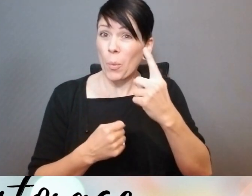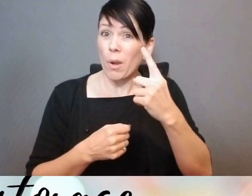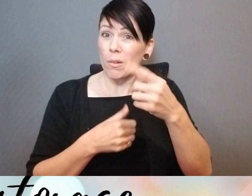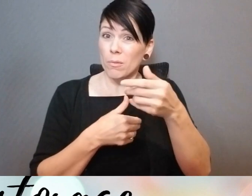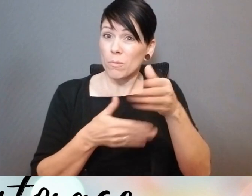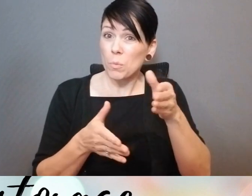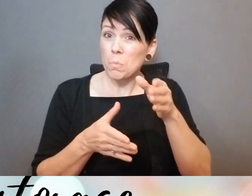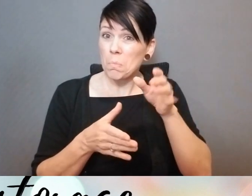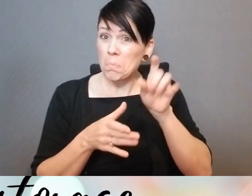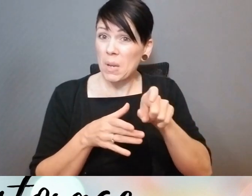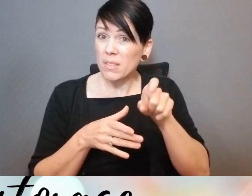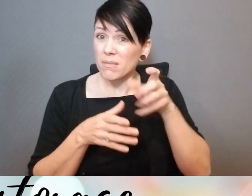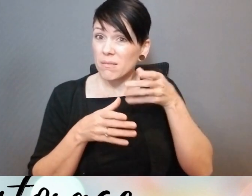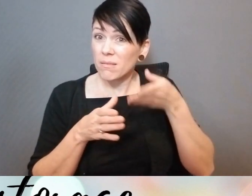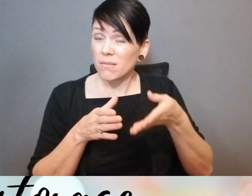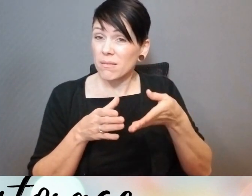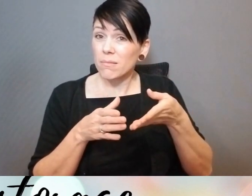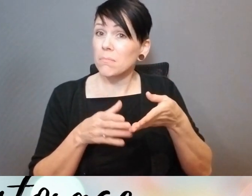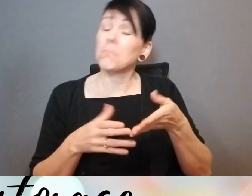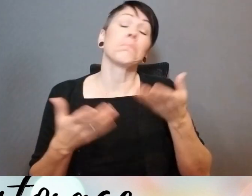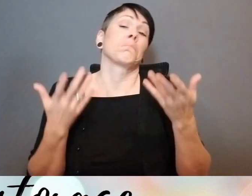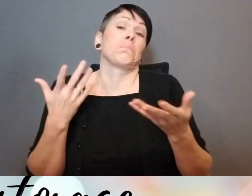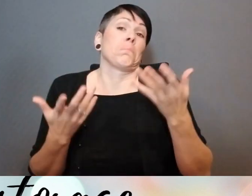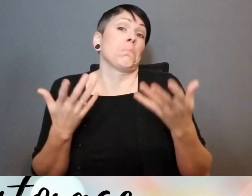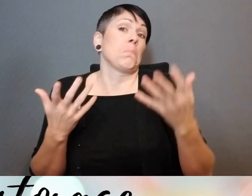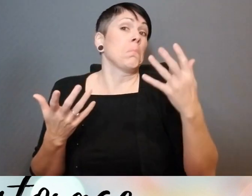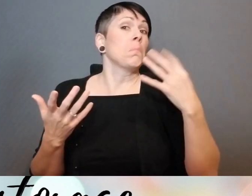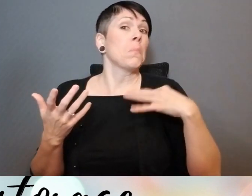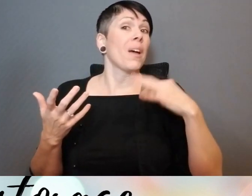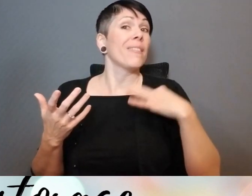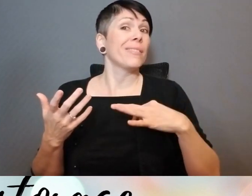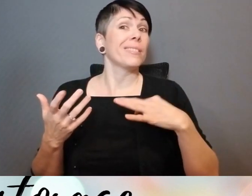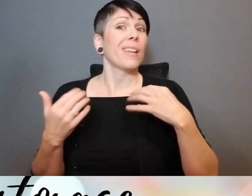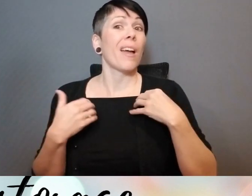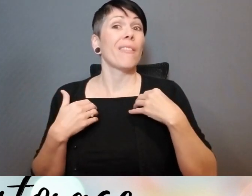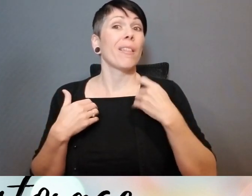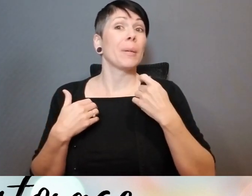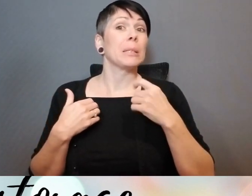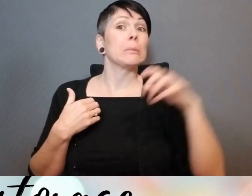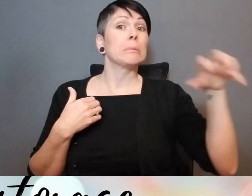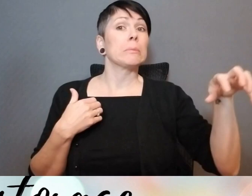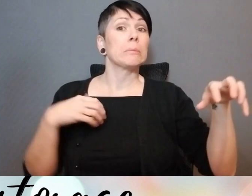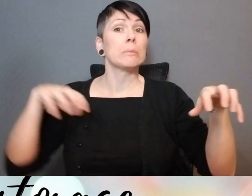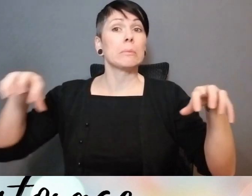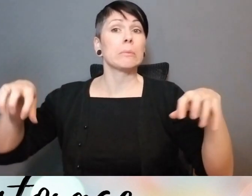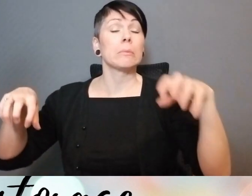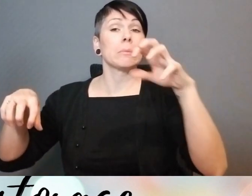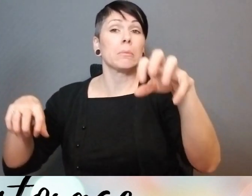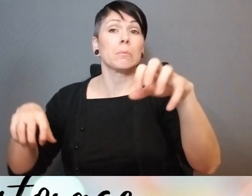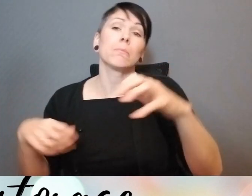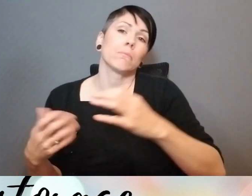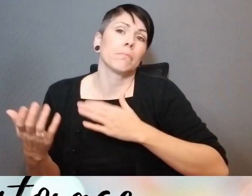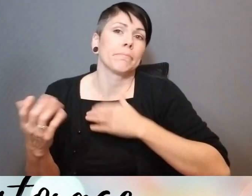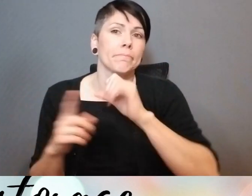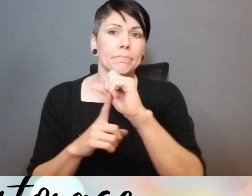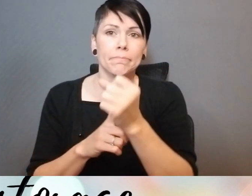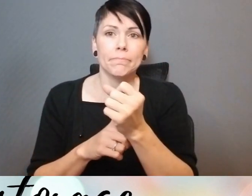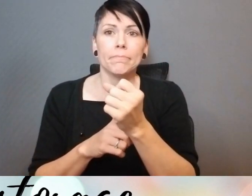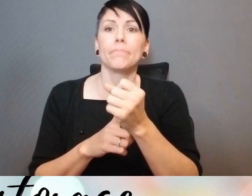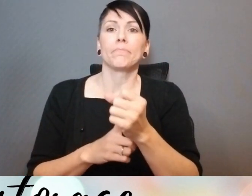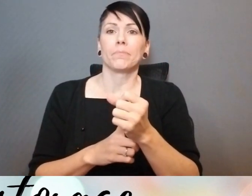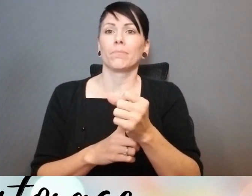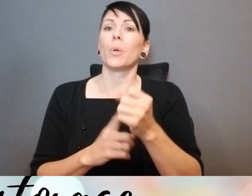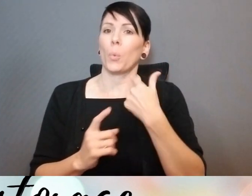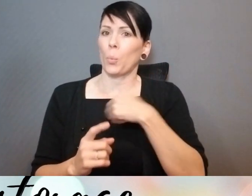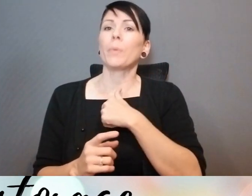space, you might benefit from not having everything in one space. In our case, we intentionally don't have everything in